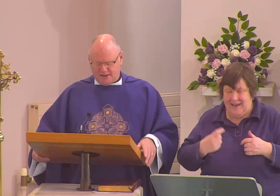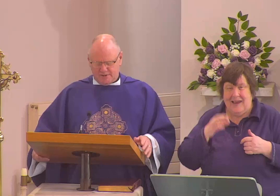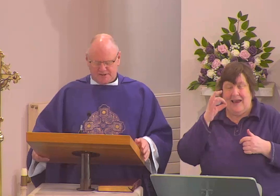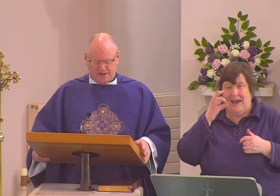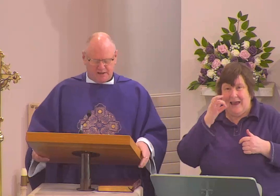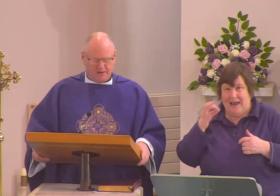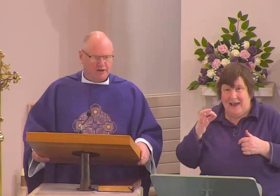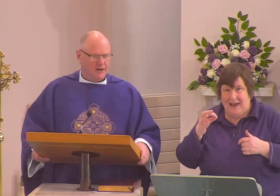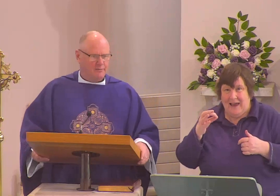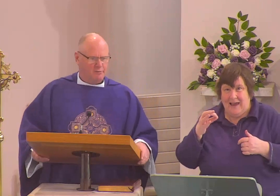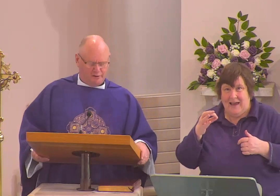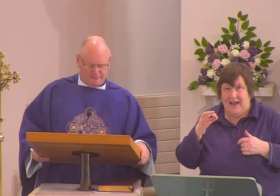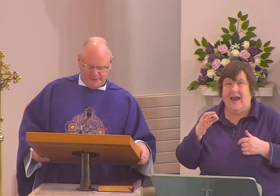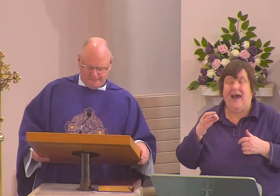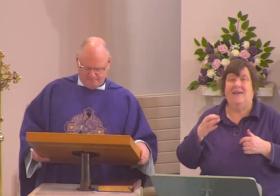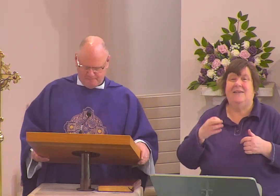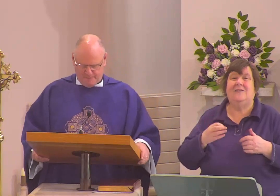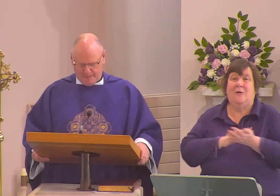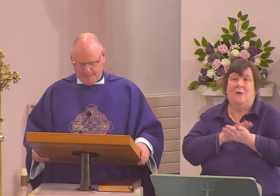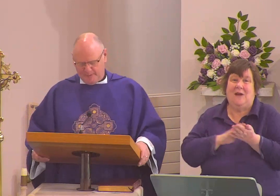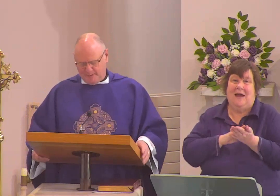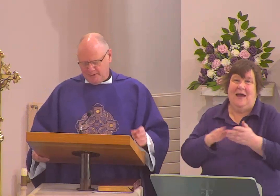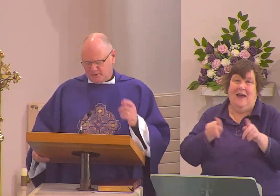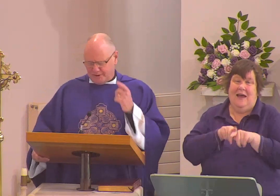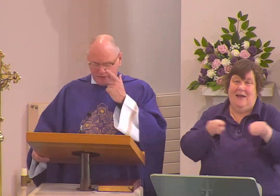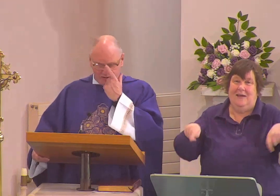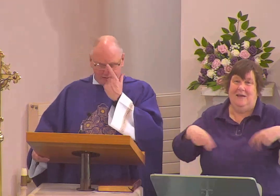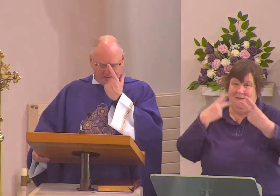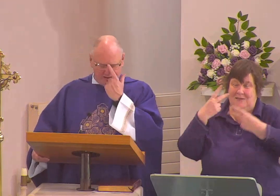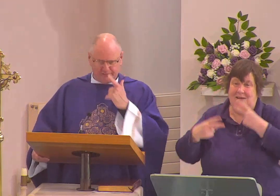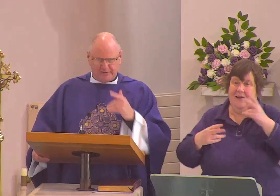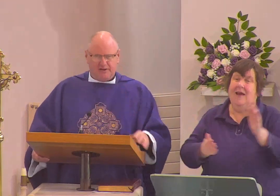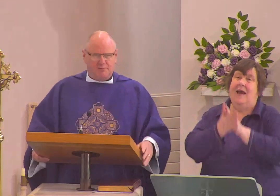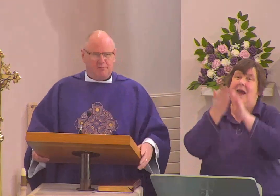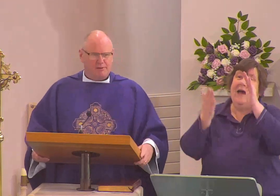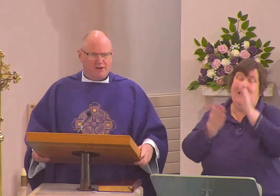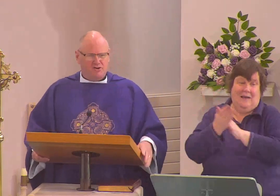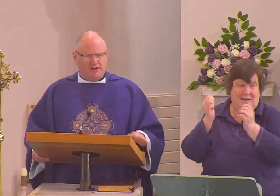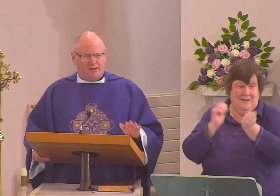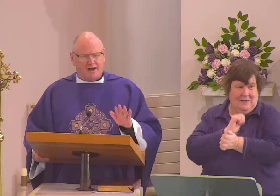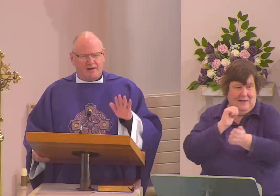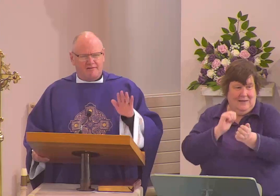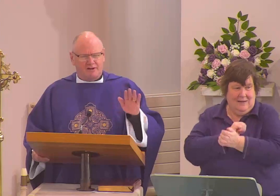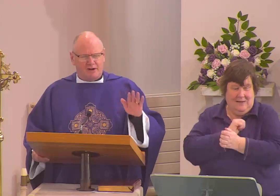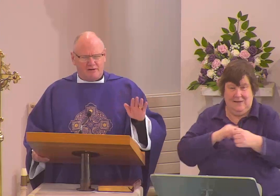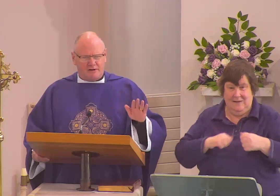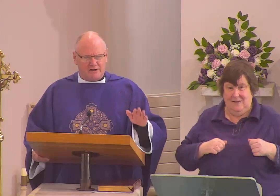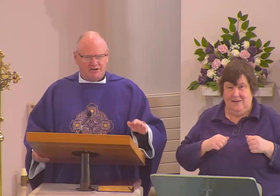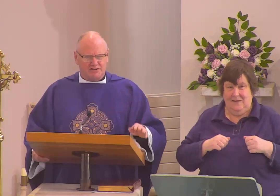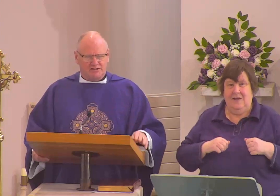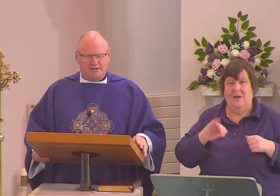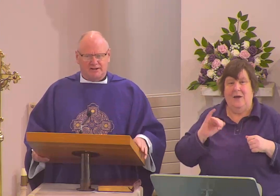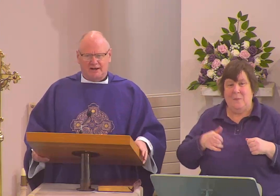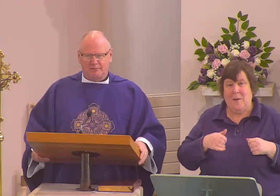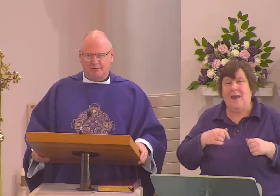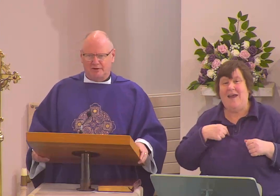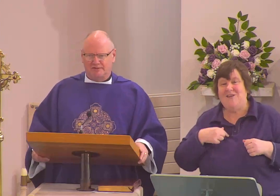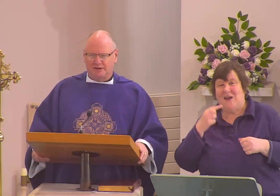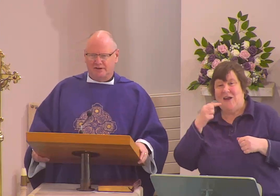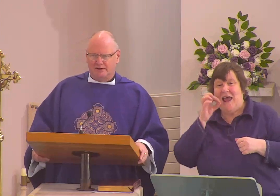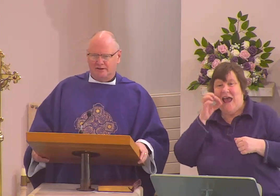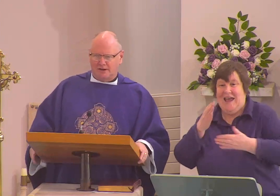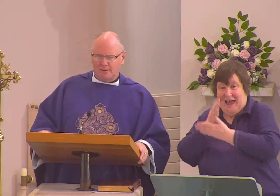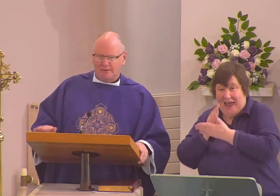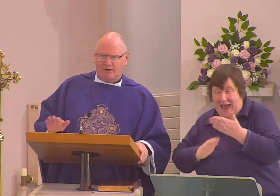as we sing Happy Birthday. So I thought to myself, maybe I should get half the congregation to sing Happy